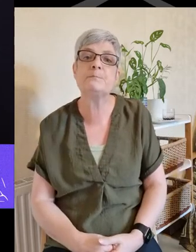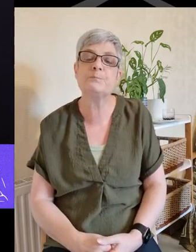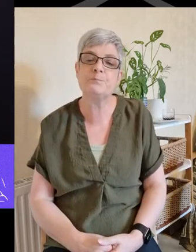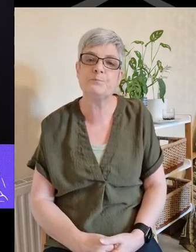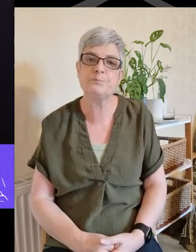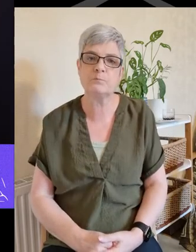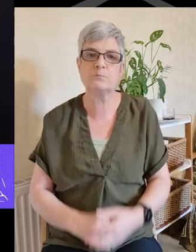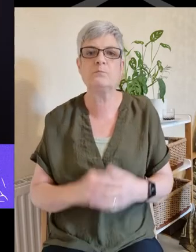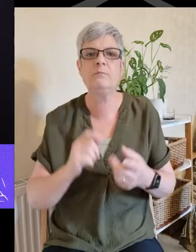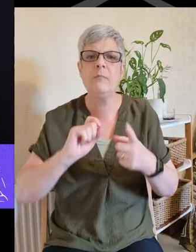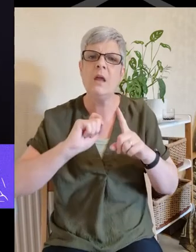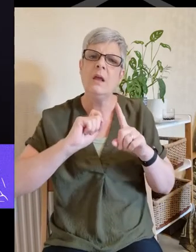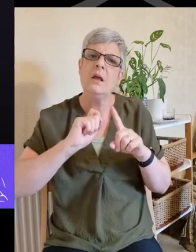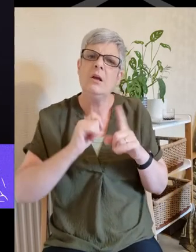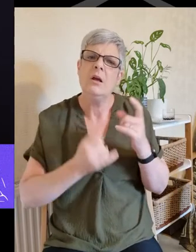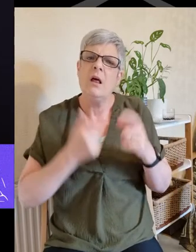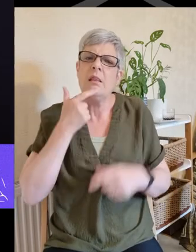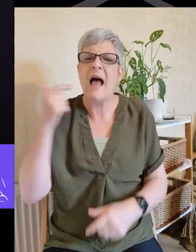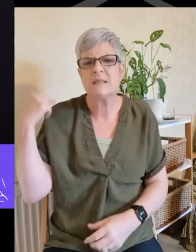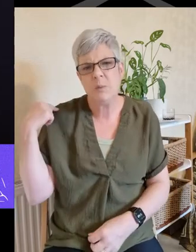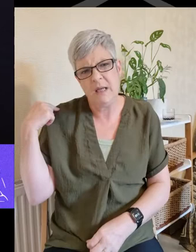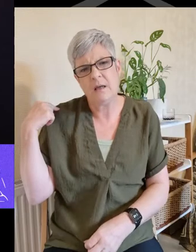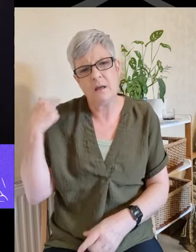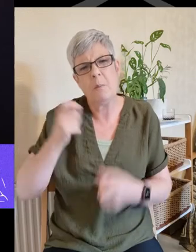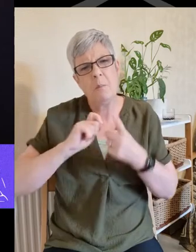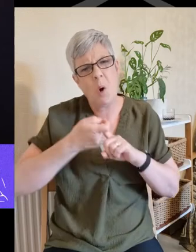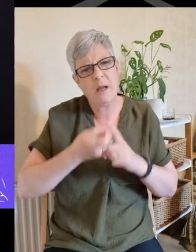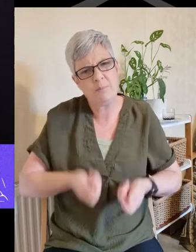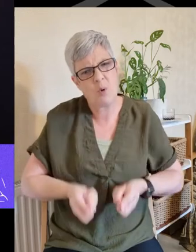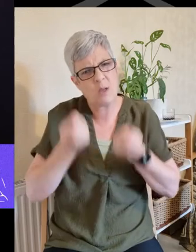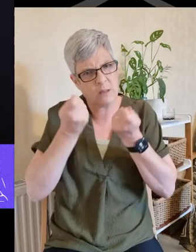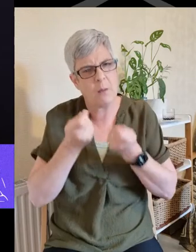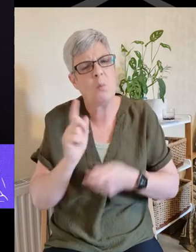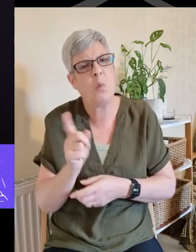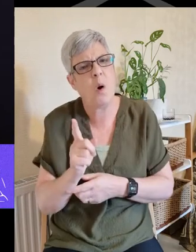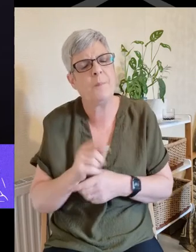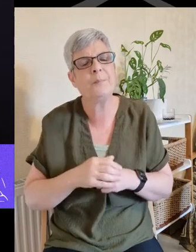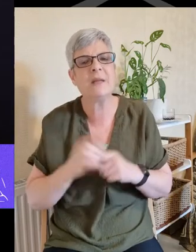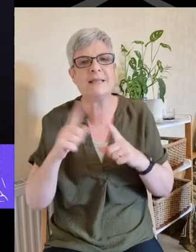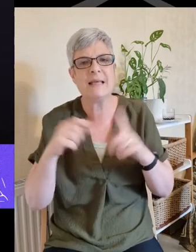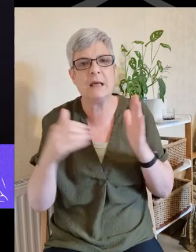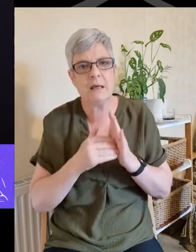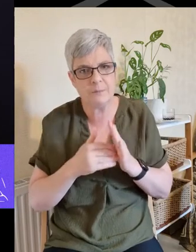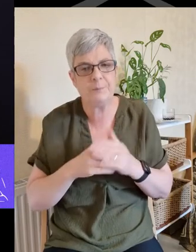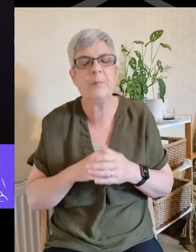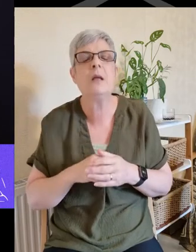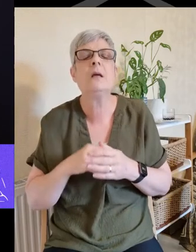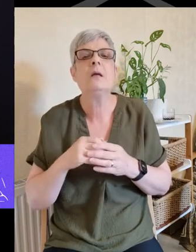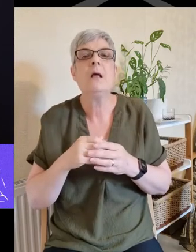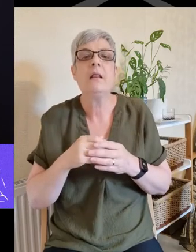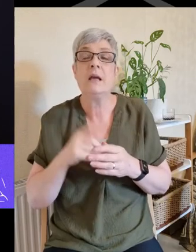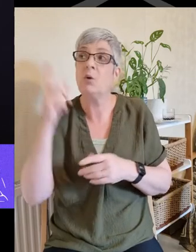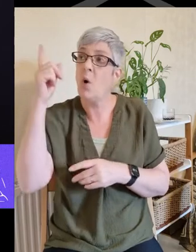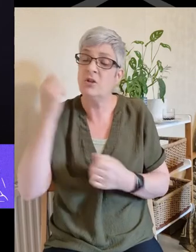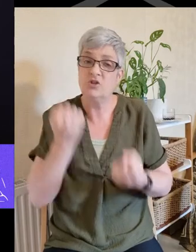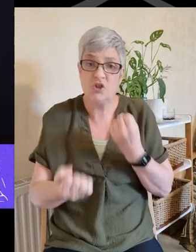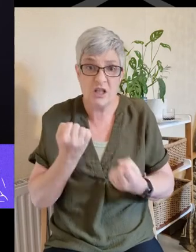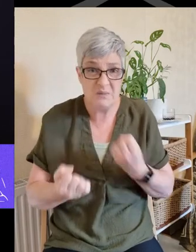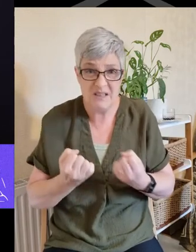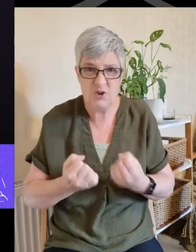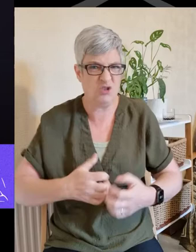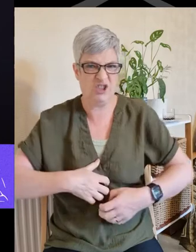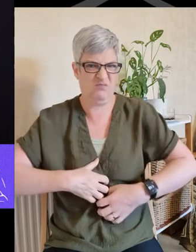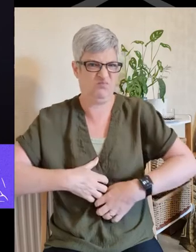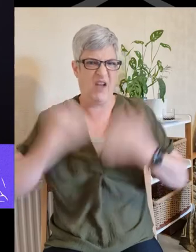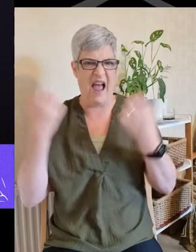And one of the points raised last week from Ezekiel chapter 16 is that God's judgment was not just some angry deity stamping